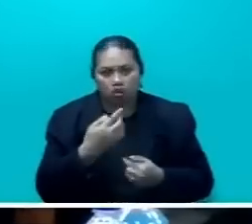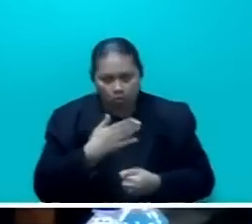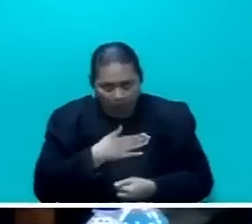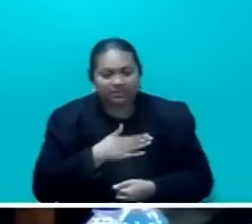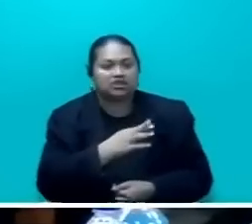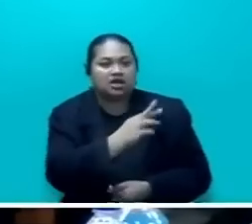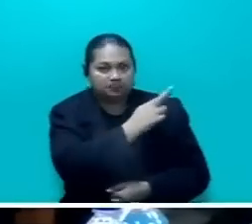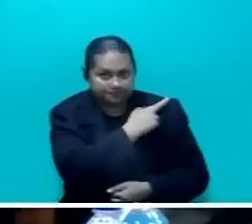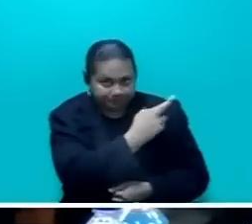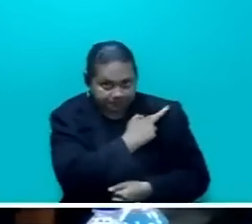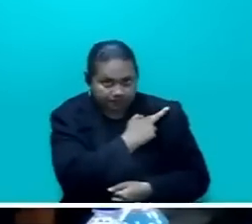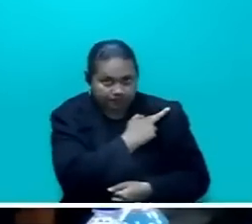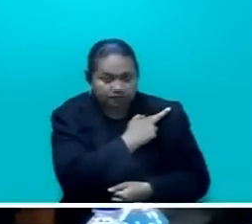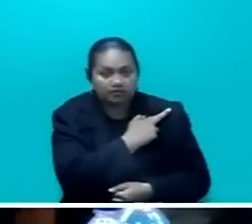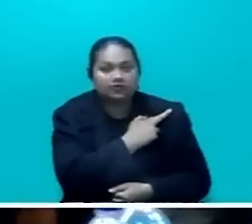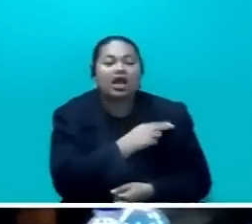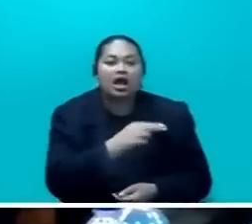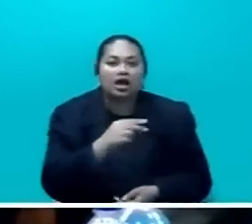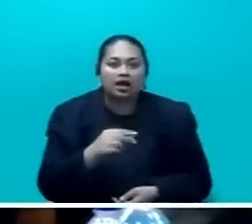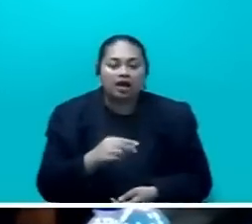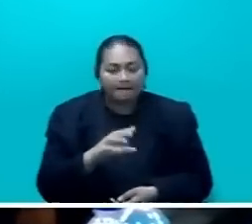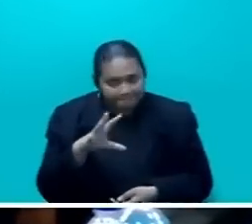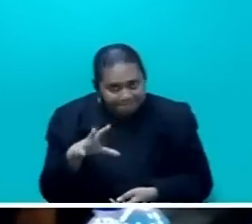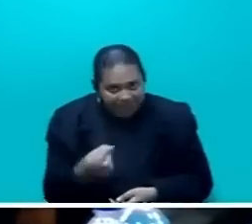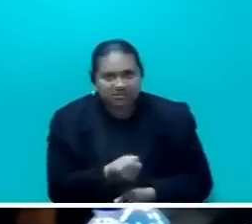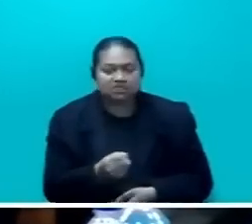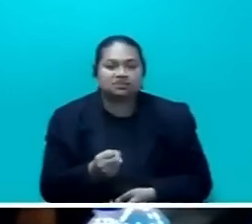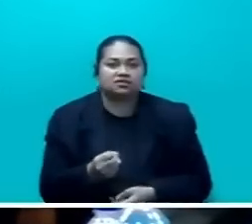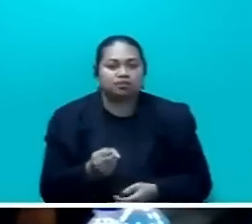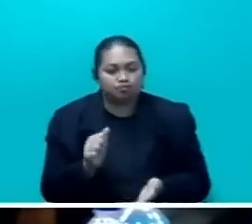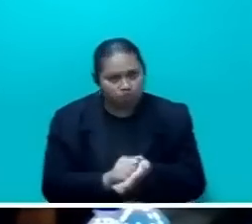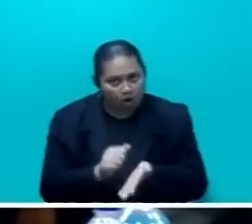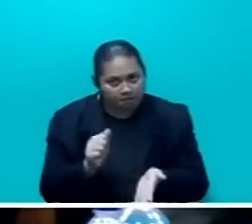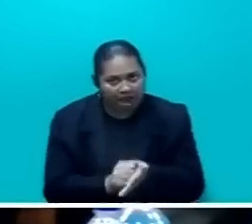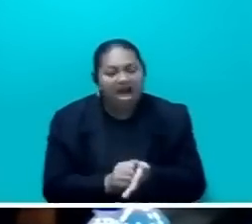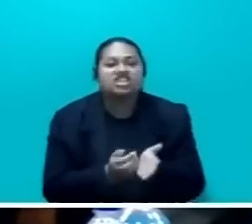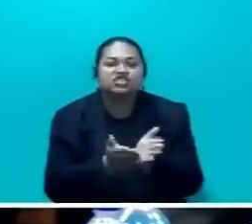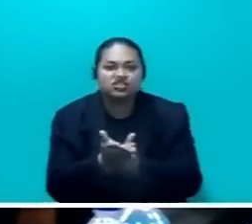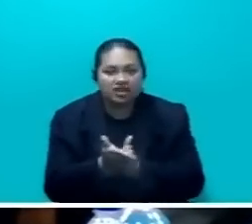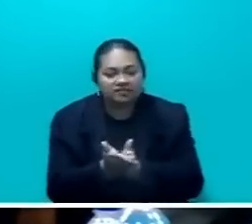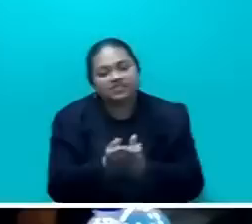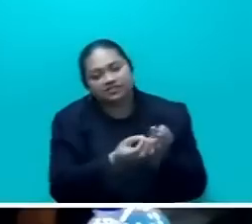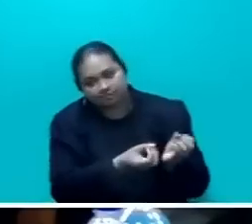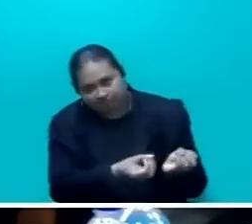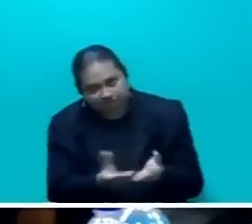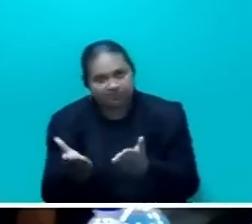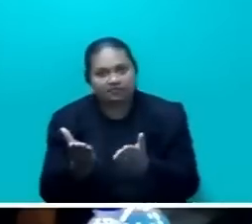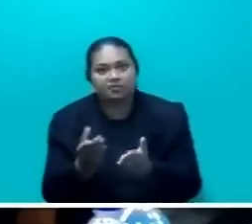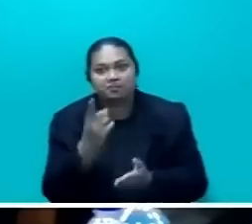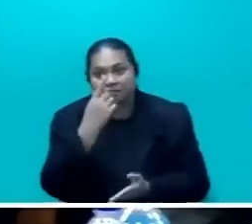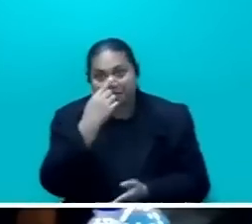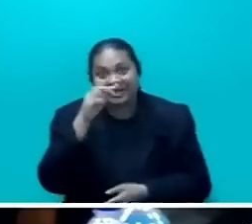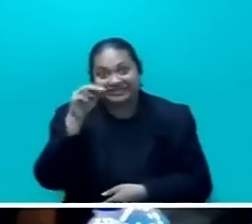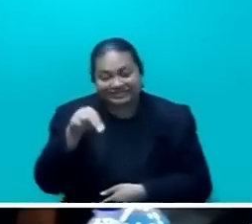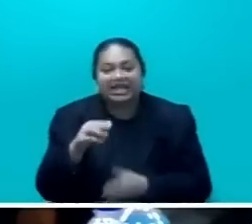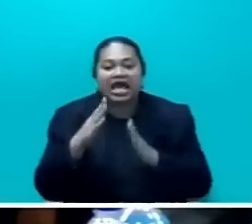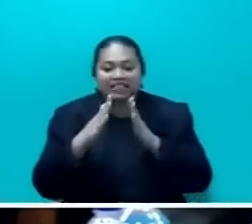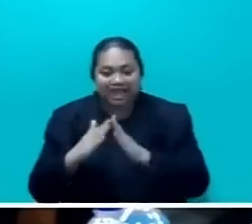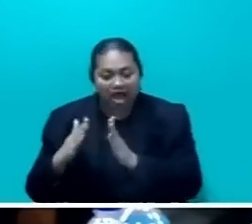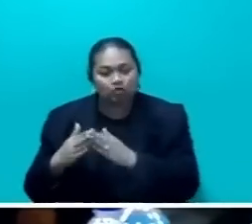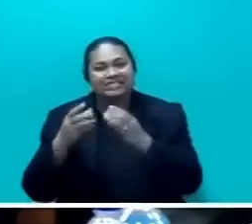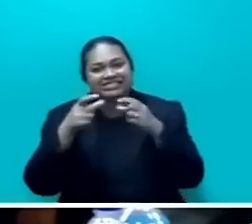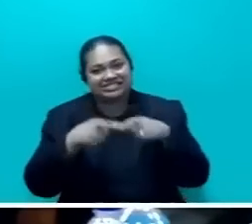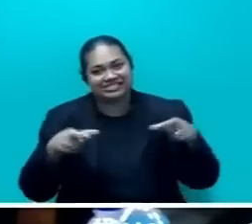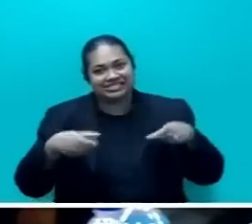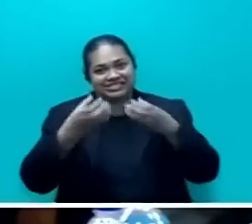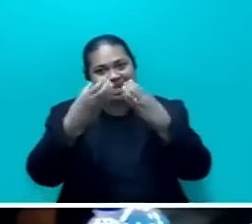and responsibility to return, and services in the way that people deserve in town and city councils will